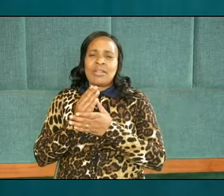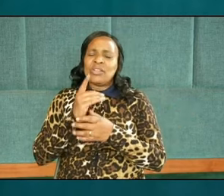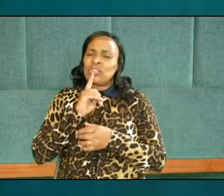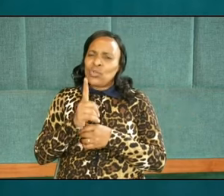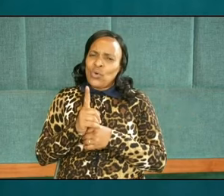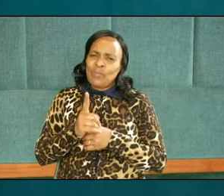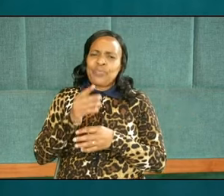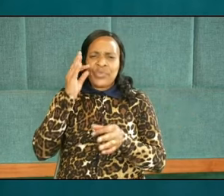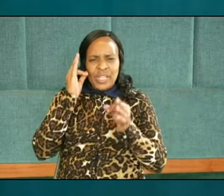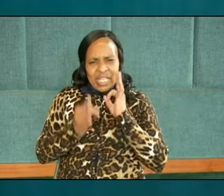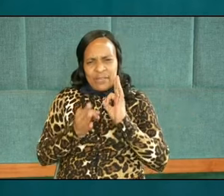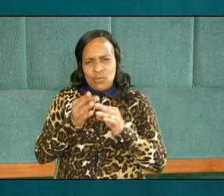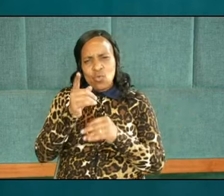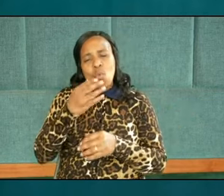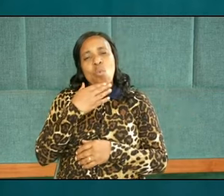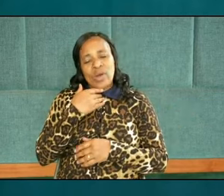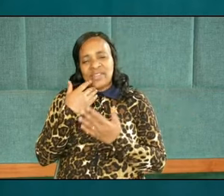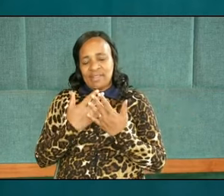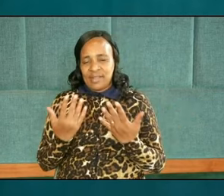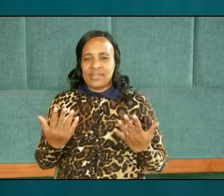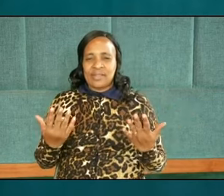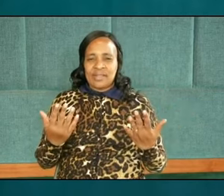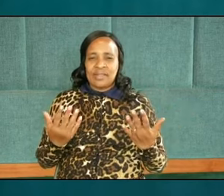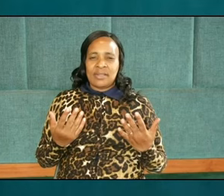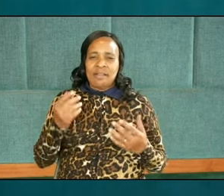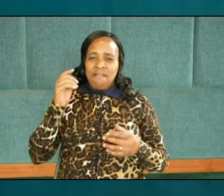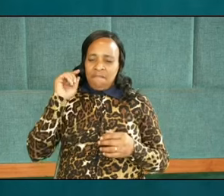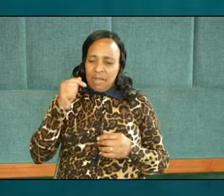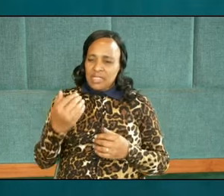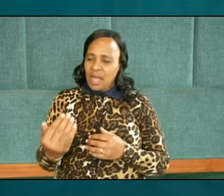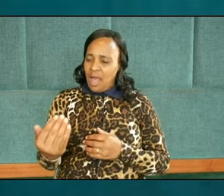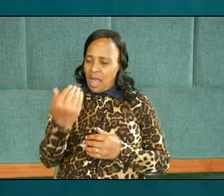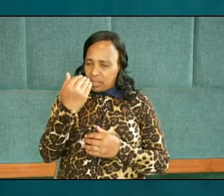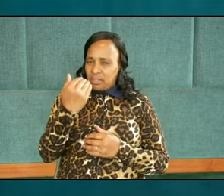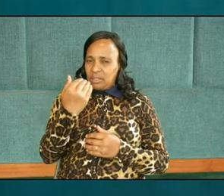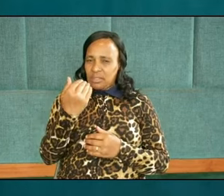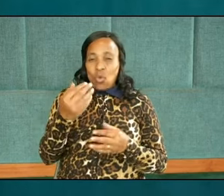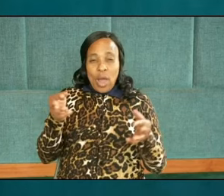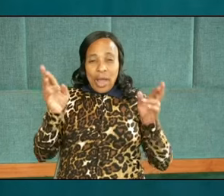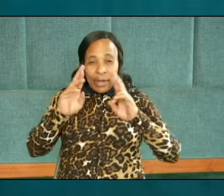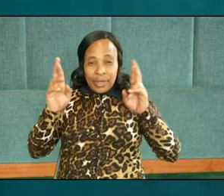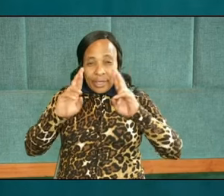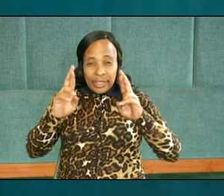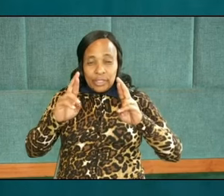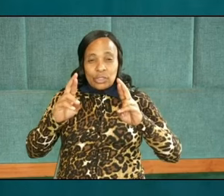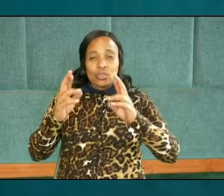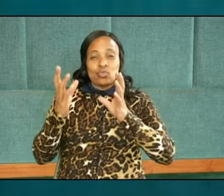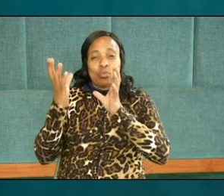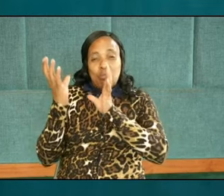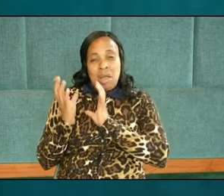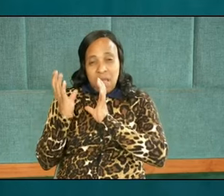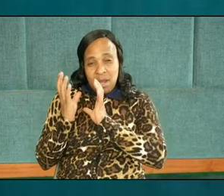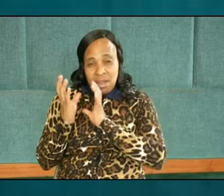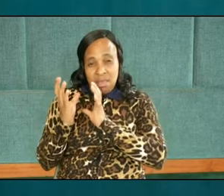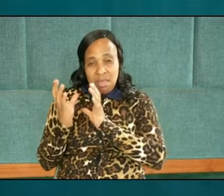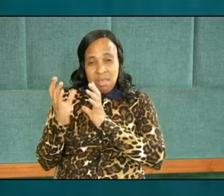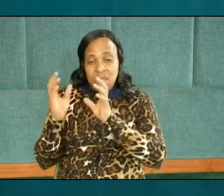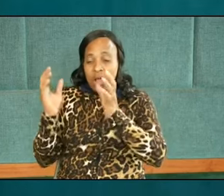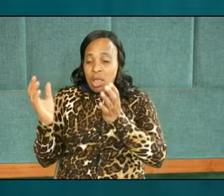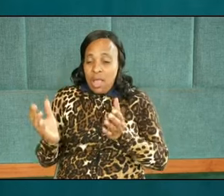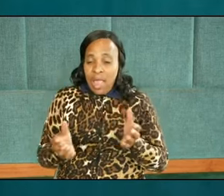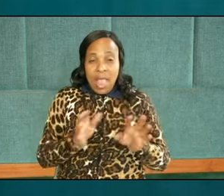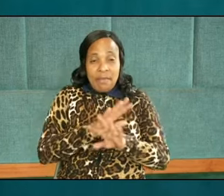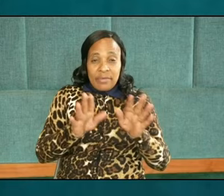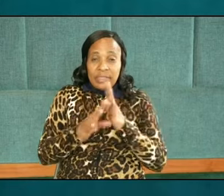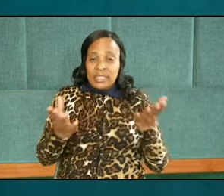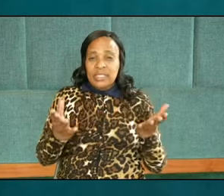Even though we want things, we must ask ourselves, are we ready to pay the price for those things? Because if you are, eventually